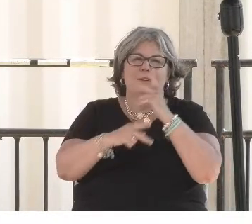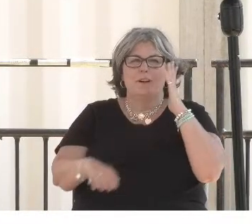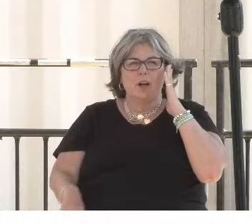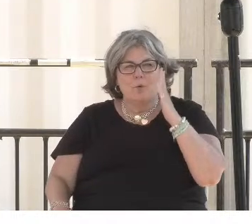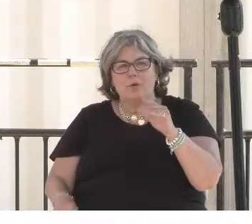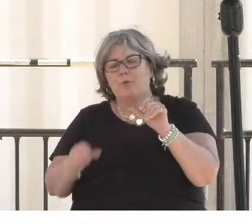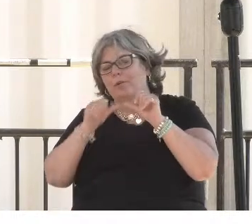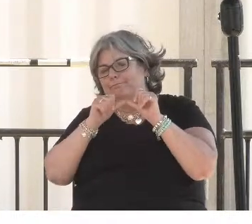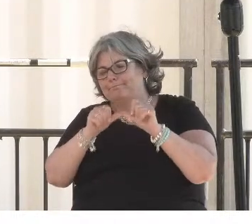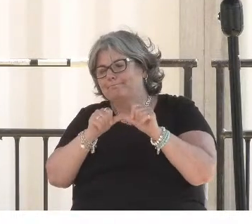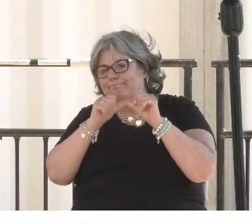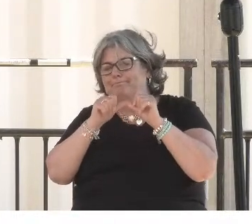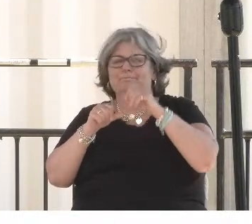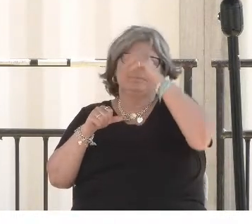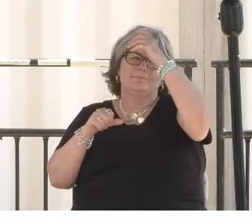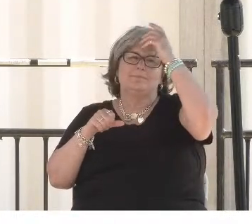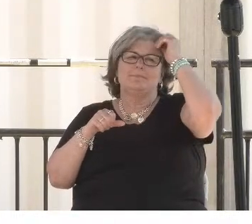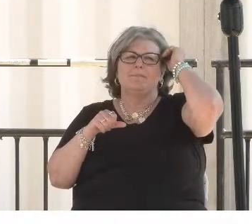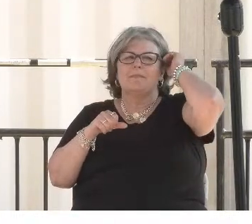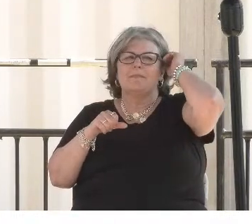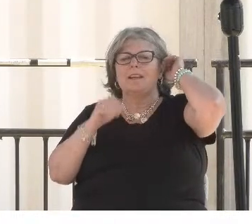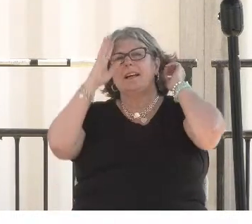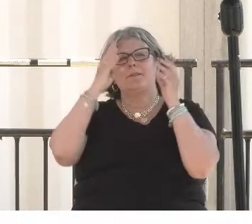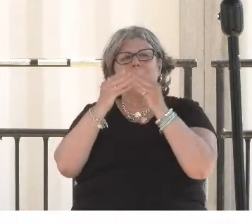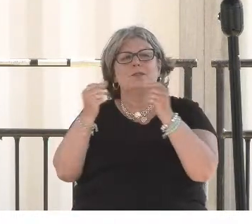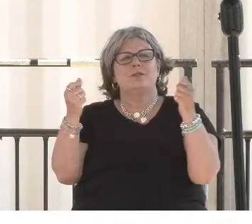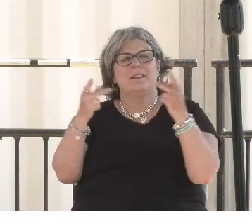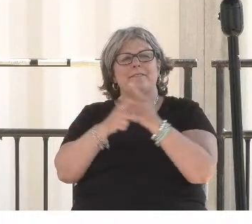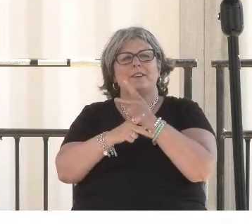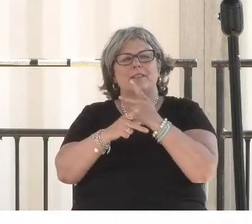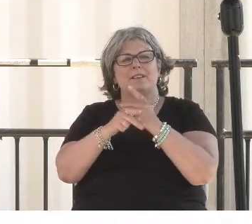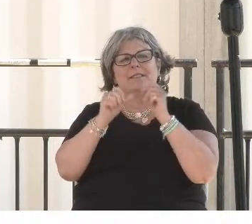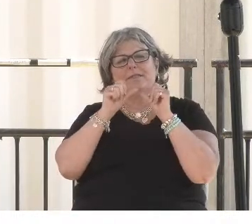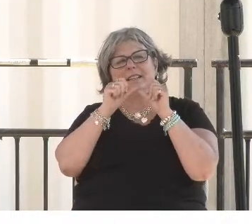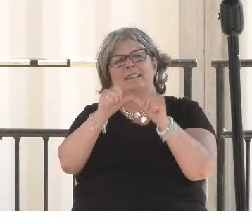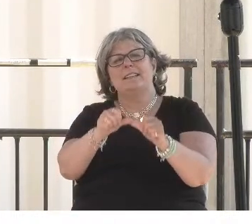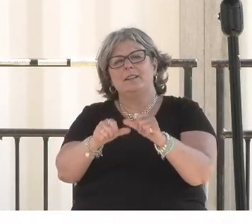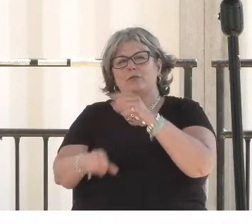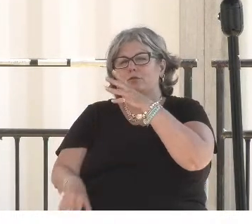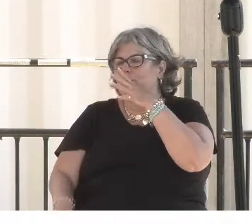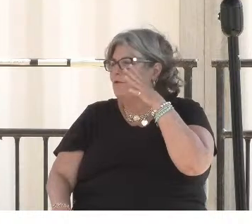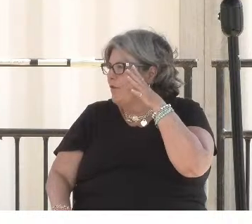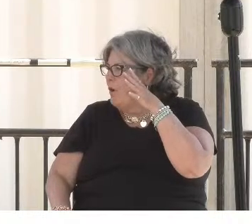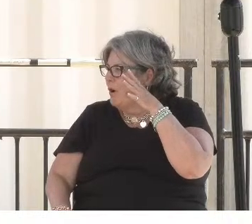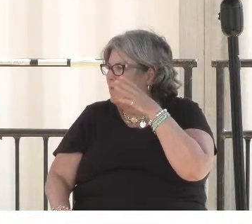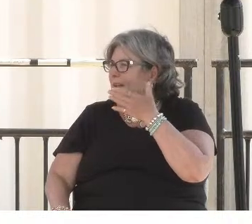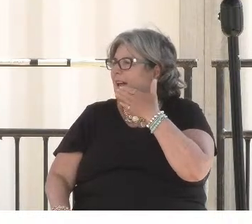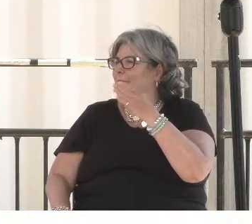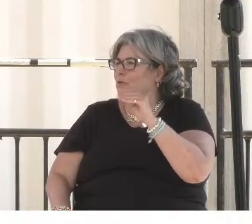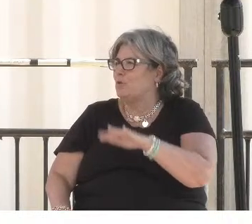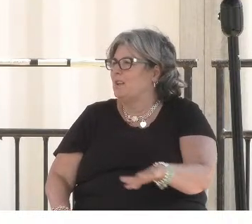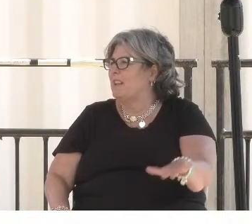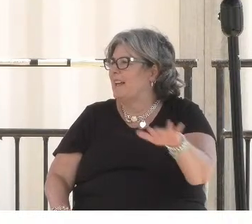keep working with this and coming up with solutions and figure it out so we can continue to farm and have productive land.